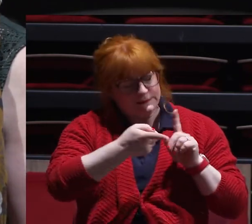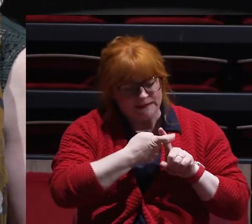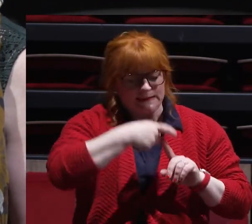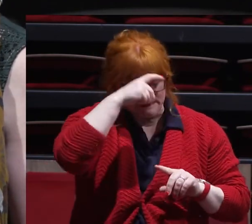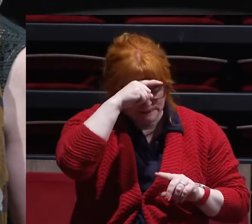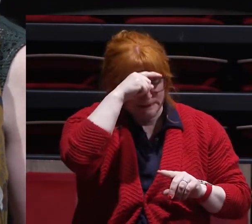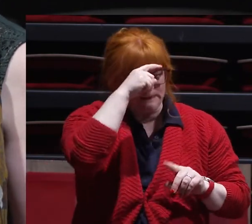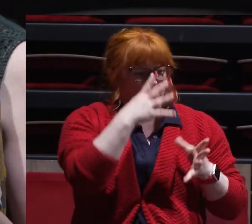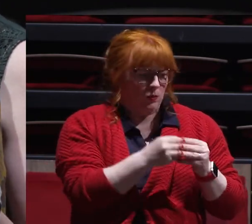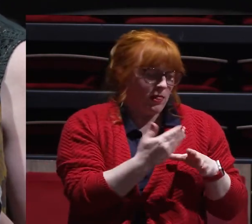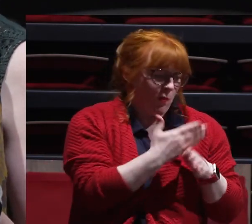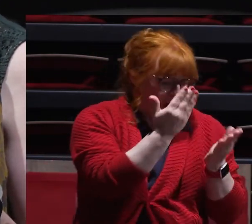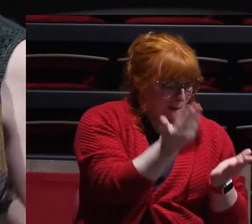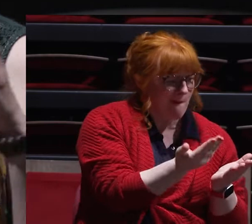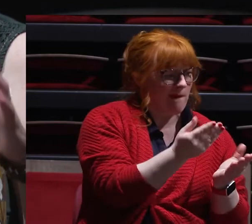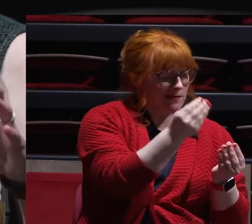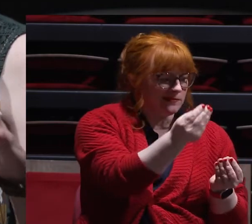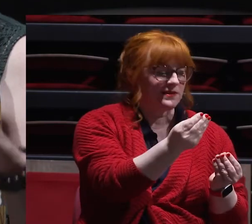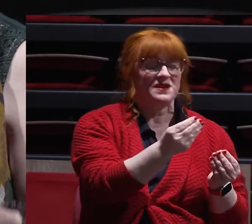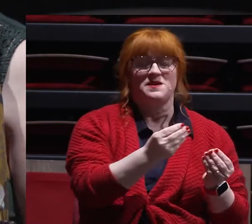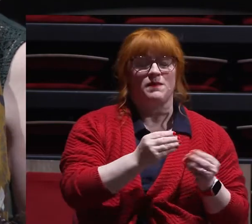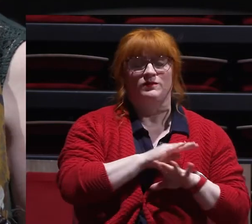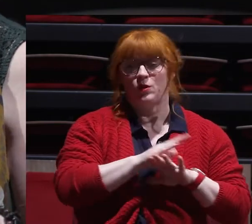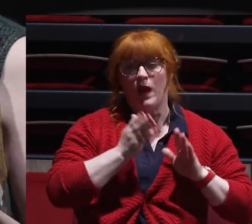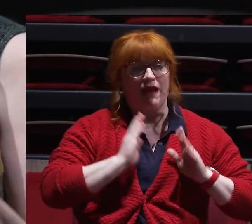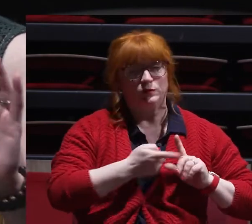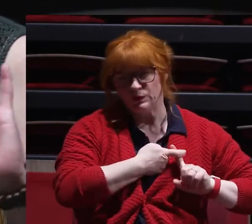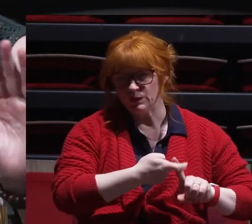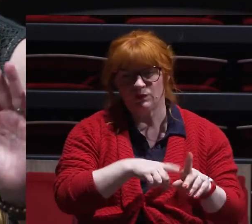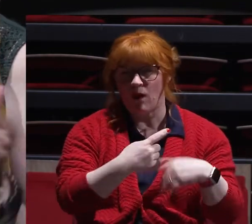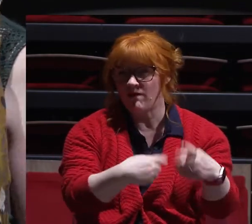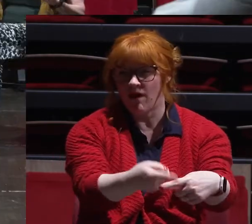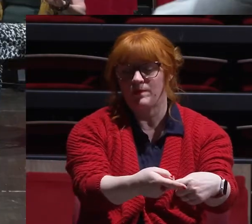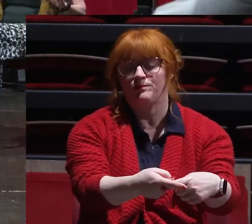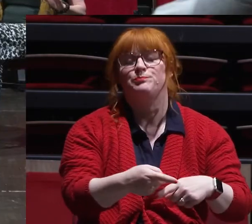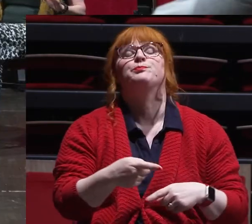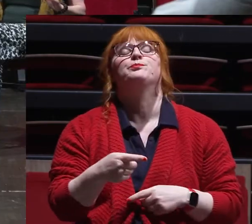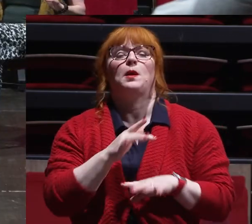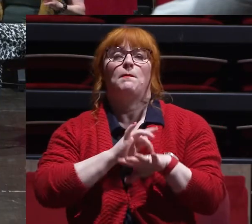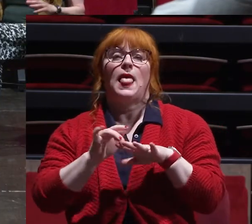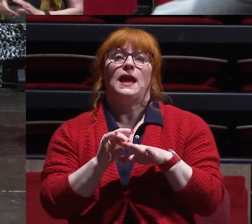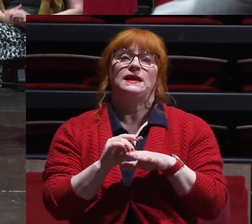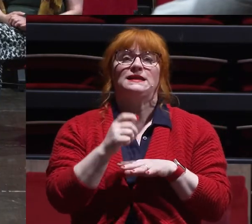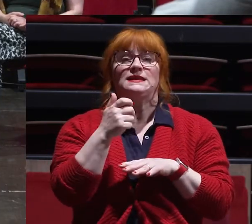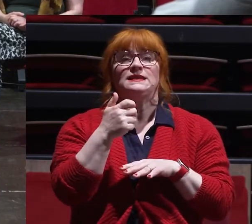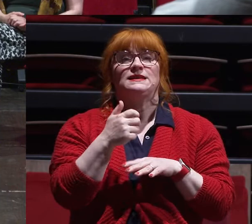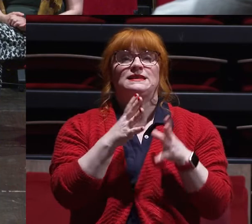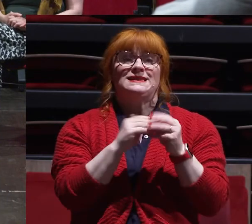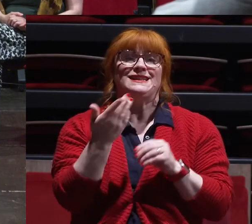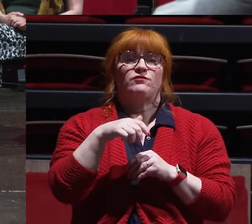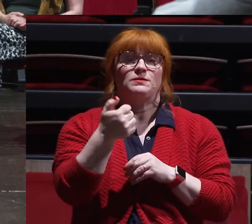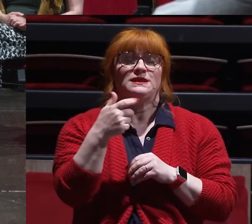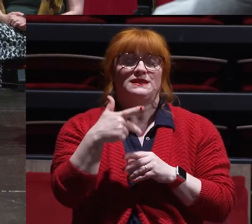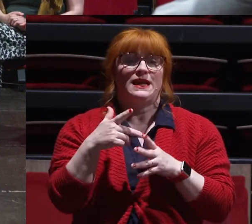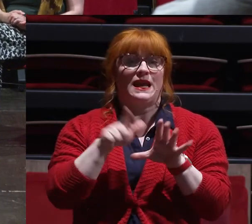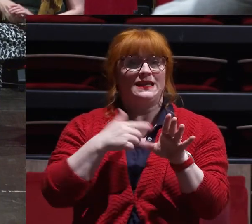to things, but anything that you cut doesn't have to go forever. There was a scene in Scenes which I did